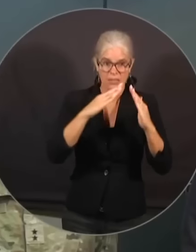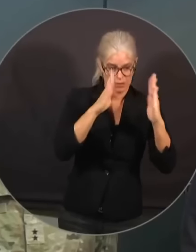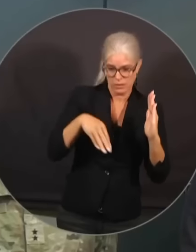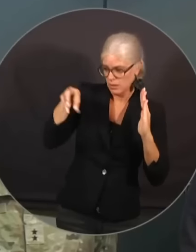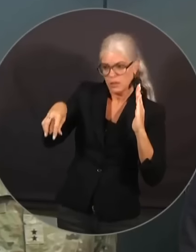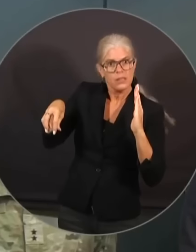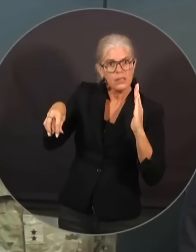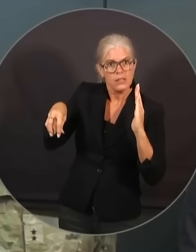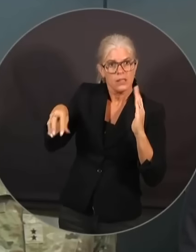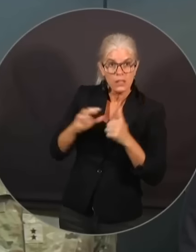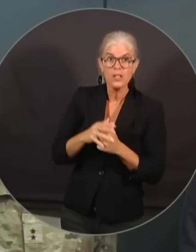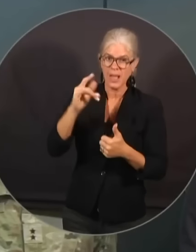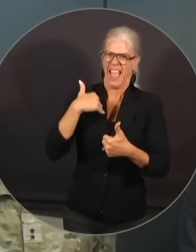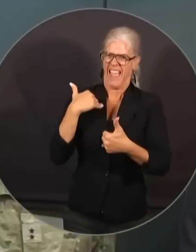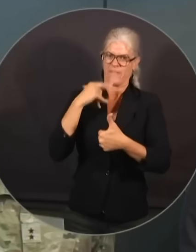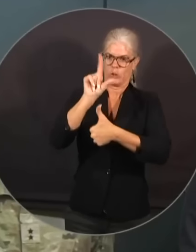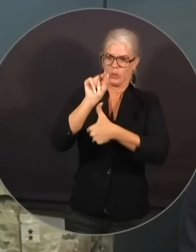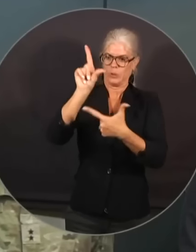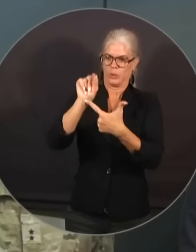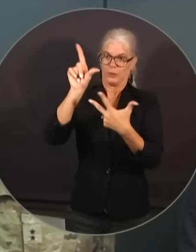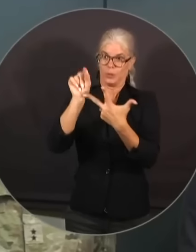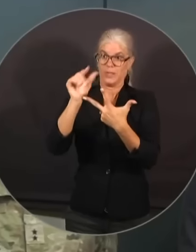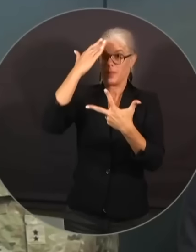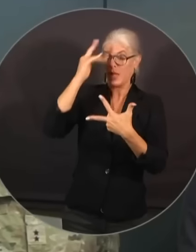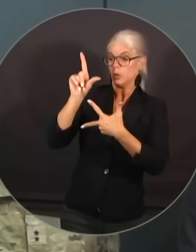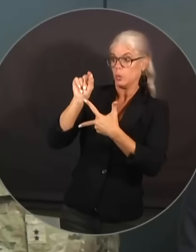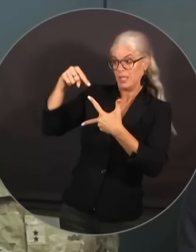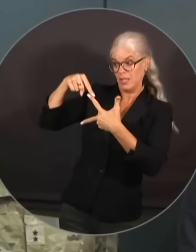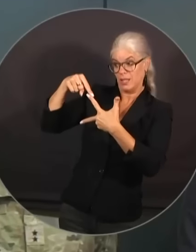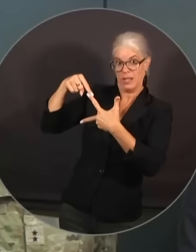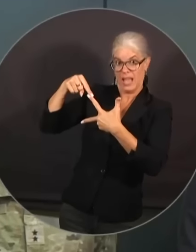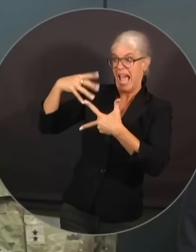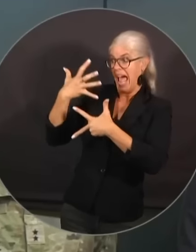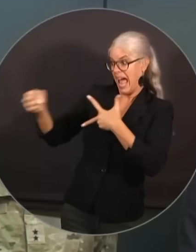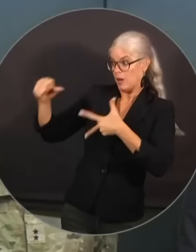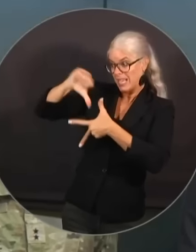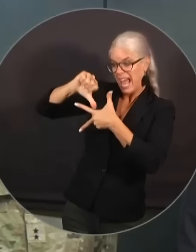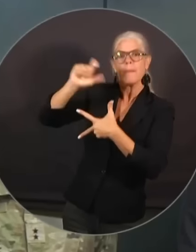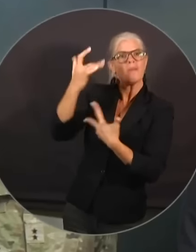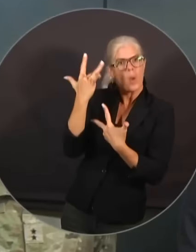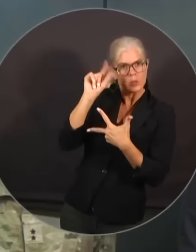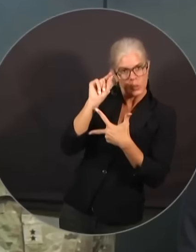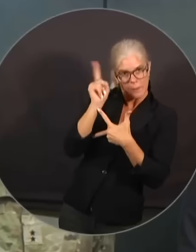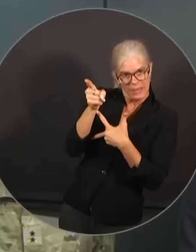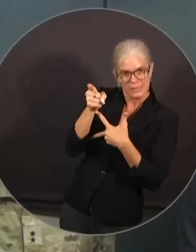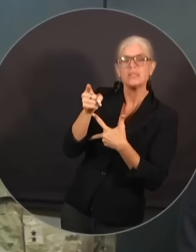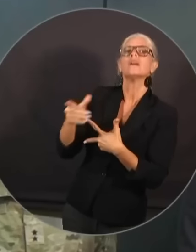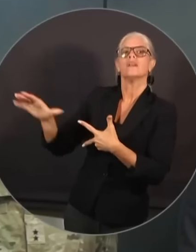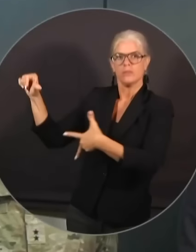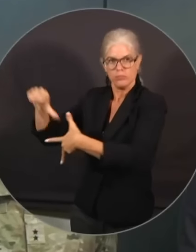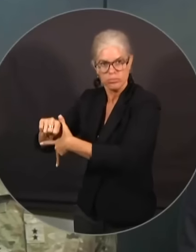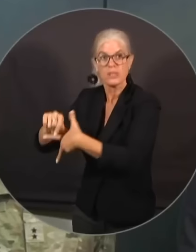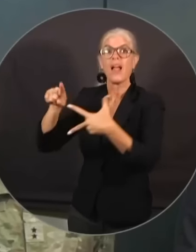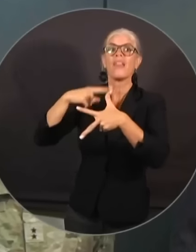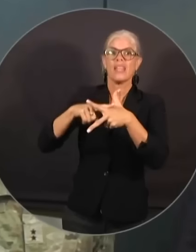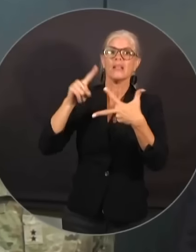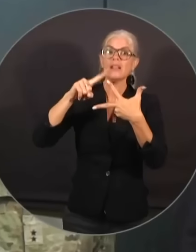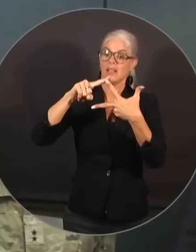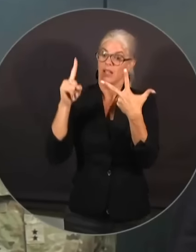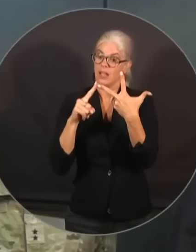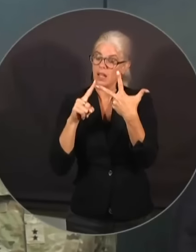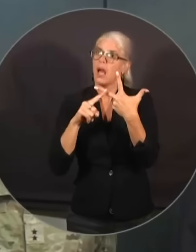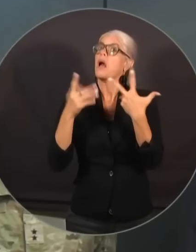20 minutes before you refuel it. And when you can safely do so and get back to an open store, go ahead and spend $20 and get